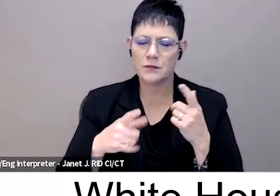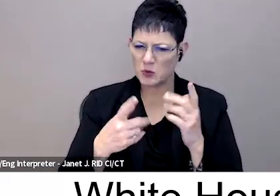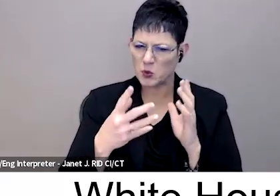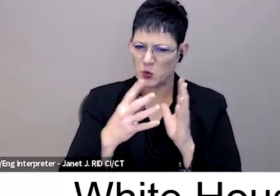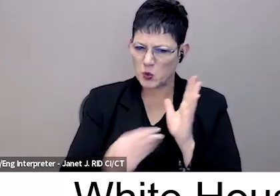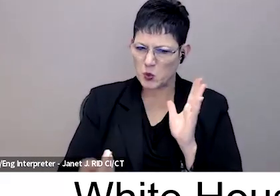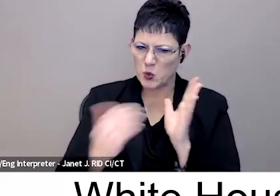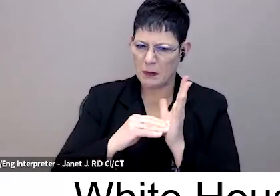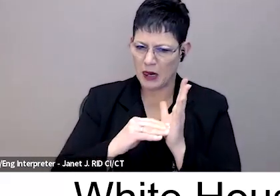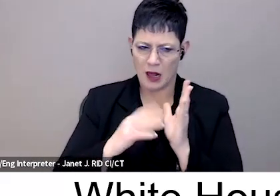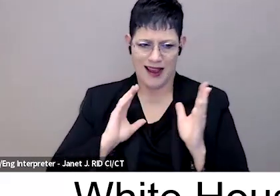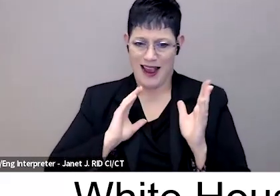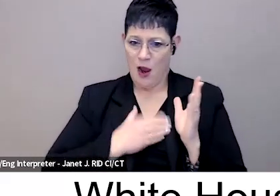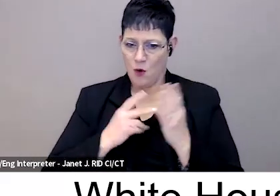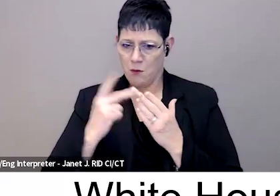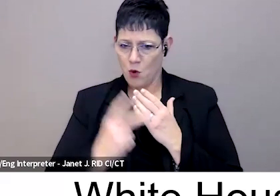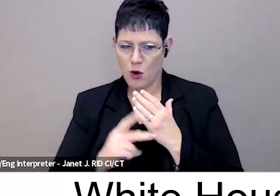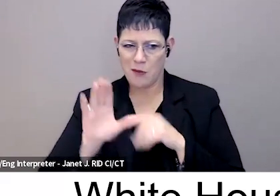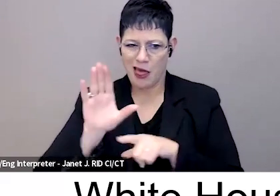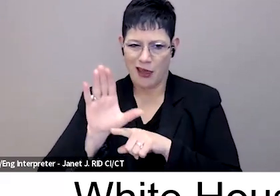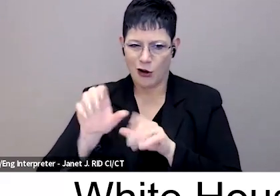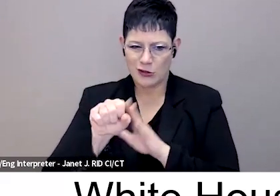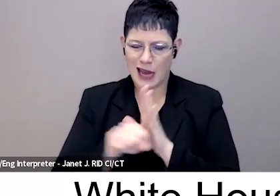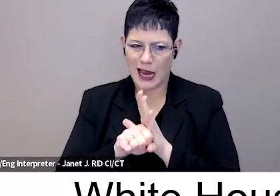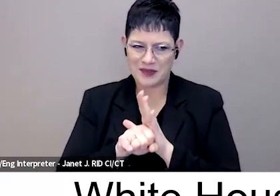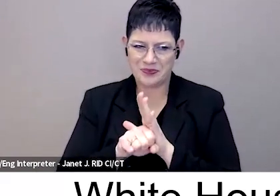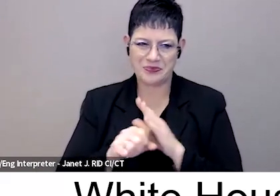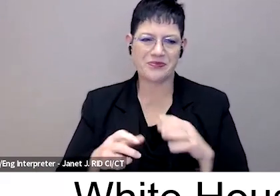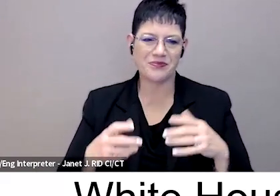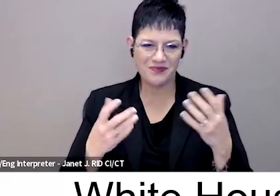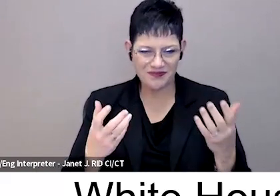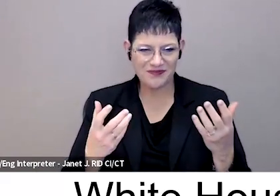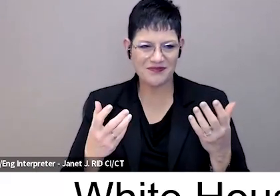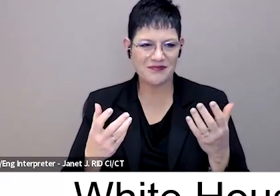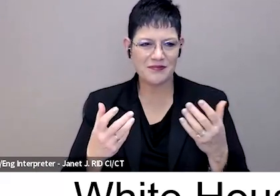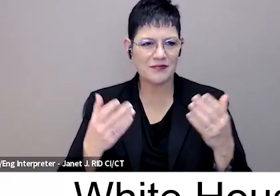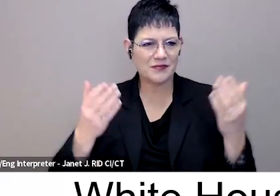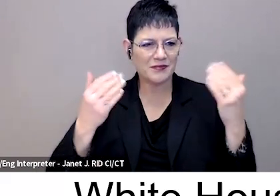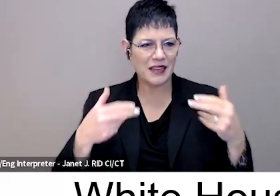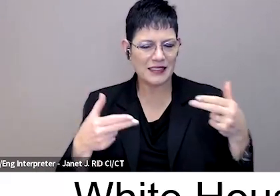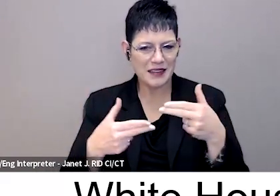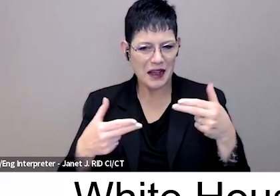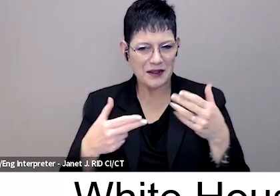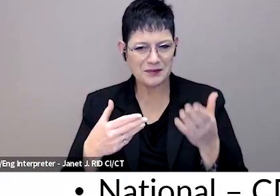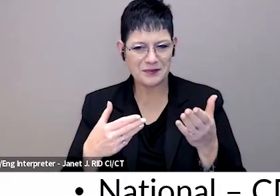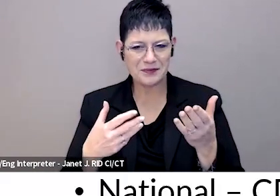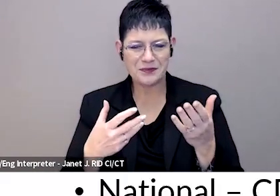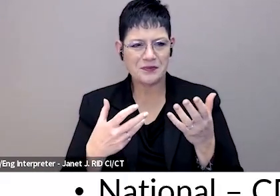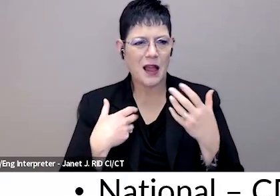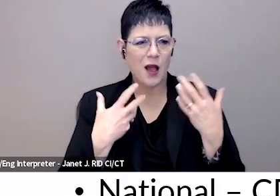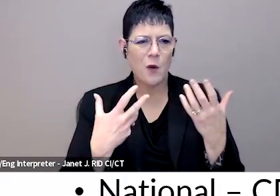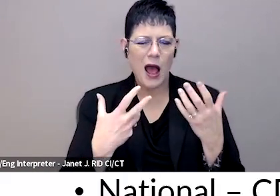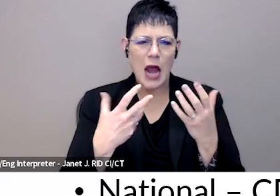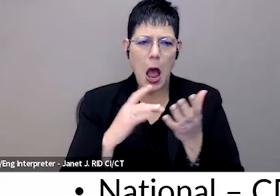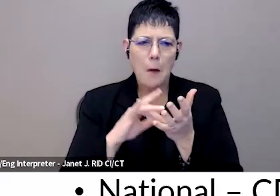what we did in their state as well. So the next slide, I want to spend a little